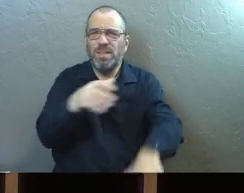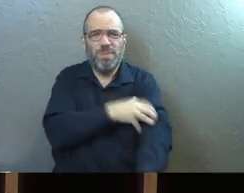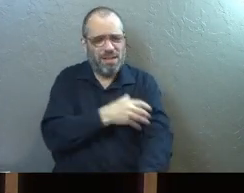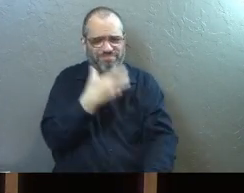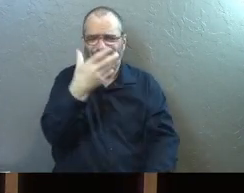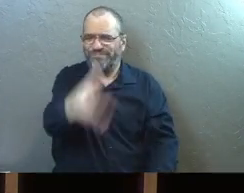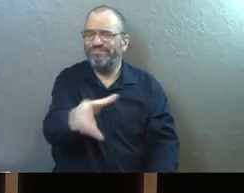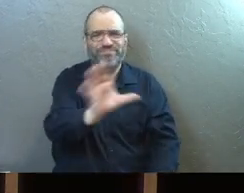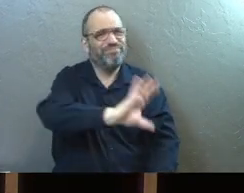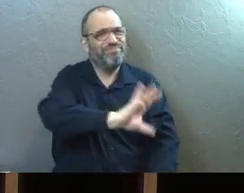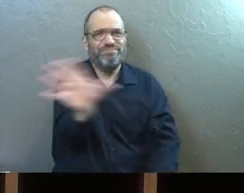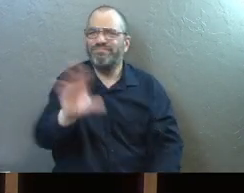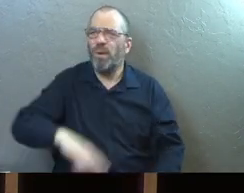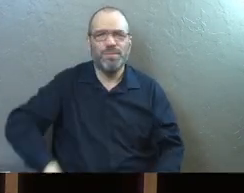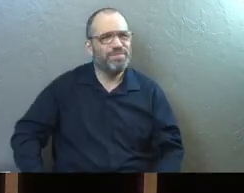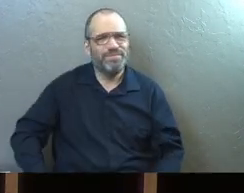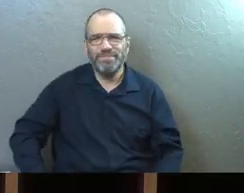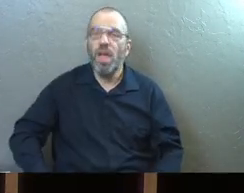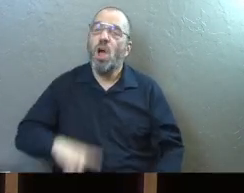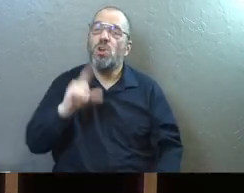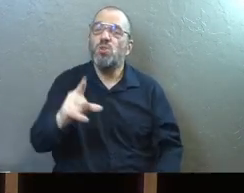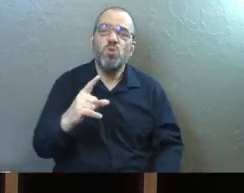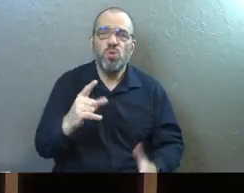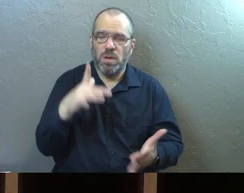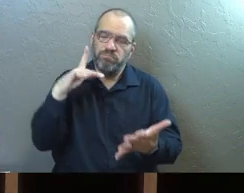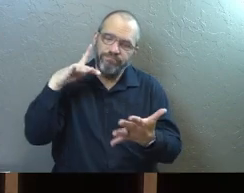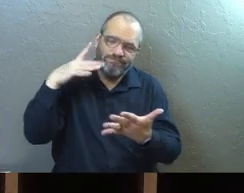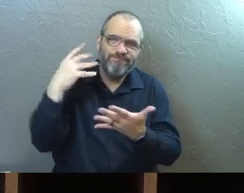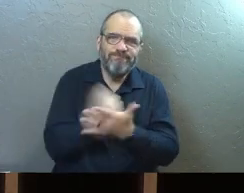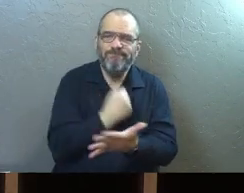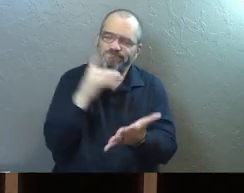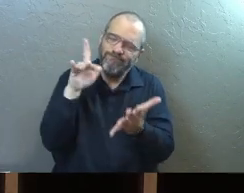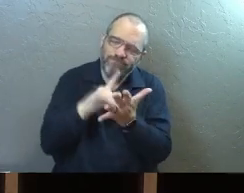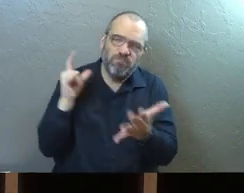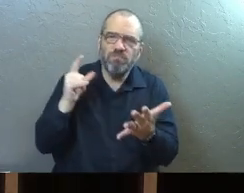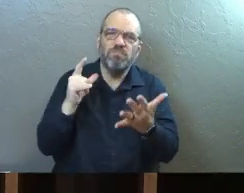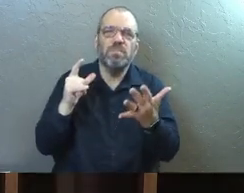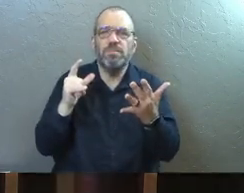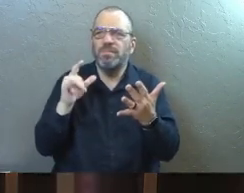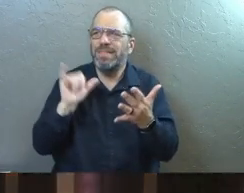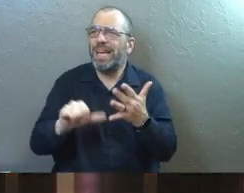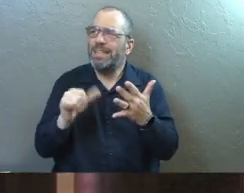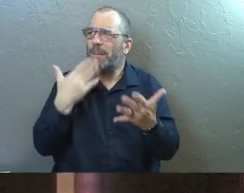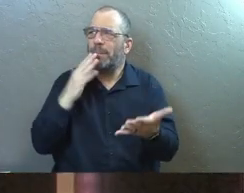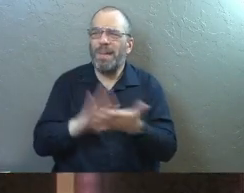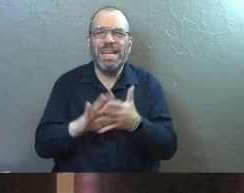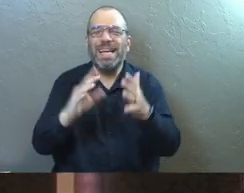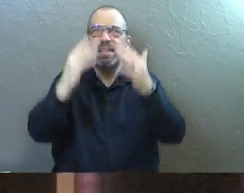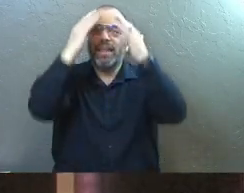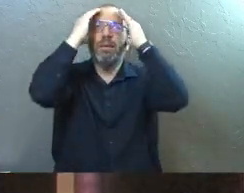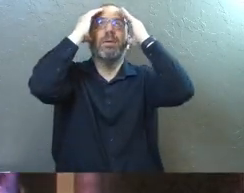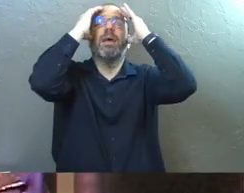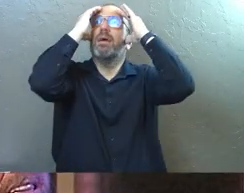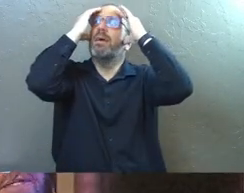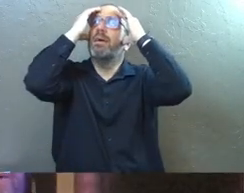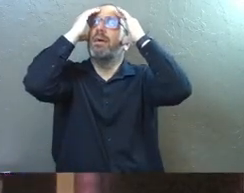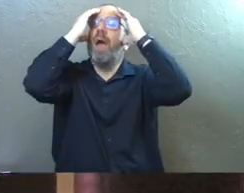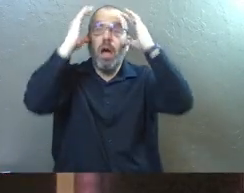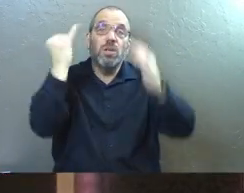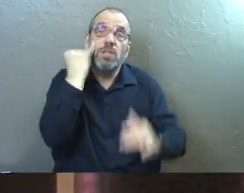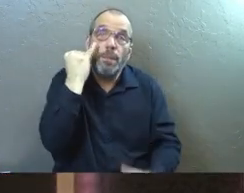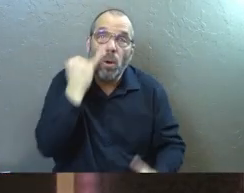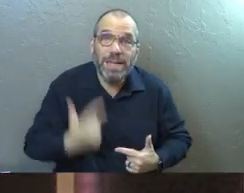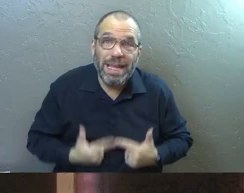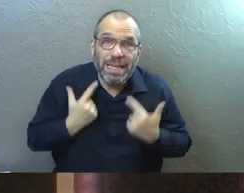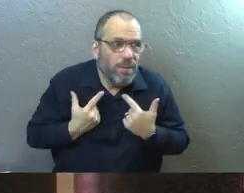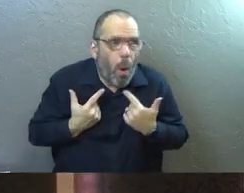me to give you. Because you'll abuse it and bad things will happen. And just think through it logically. Like if they had lived forever